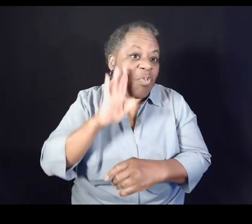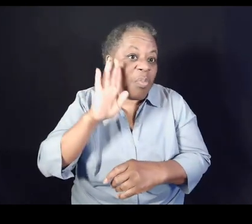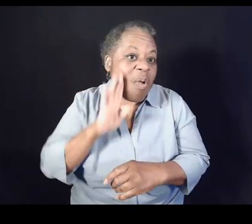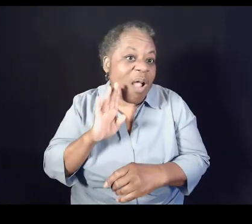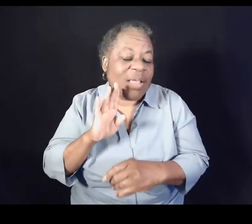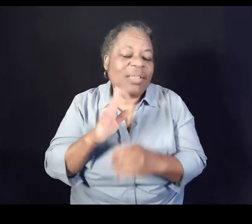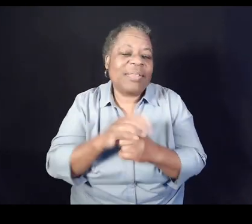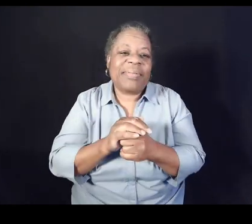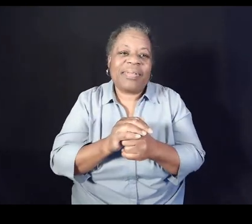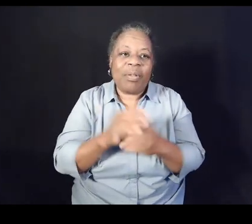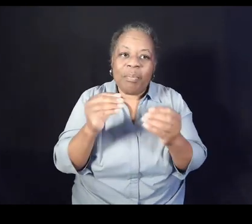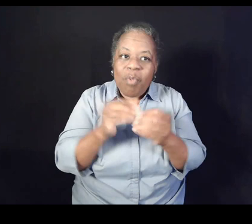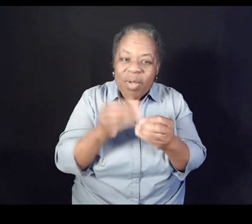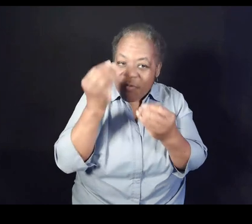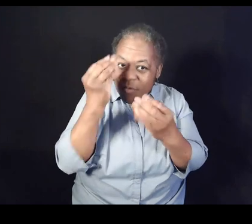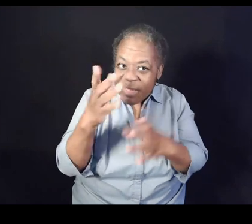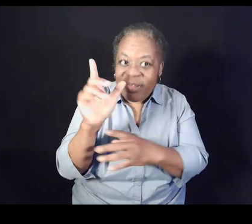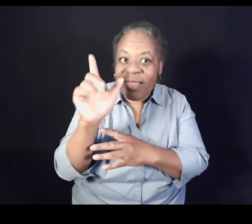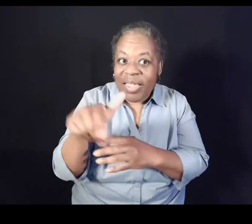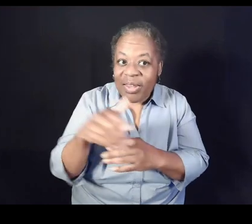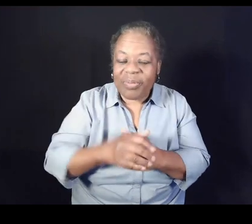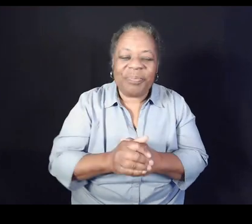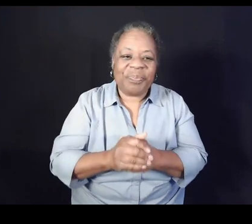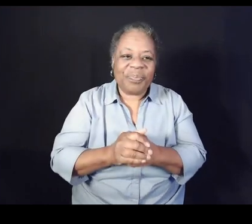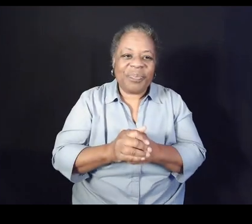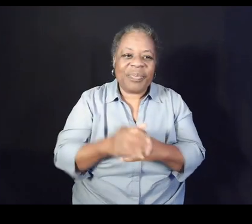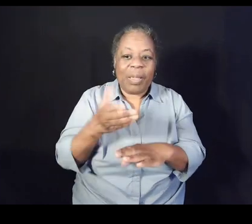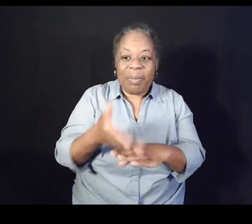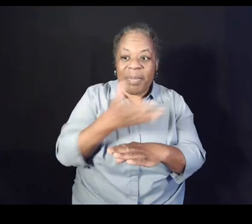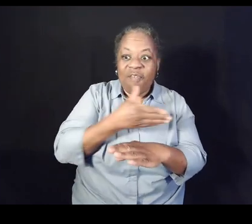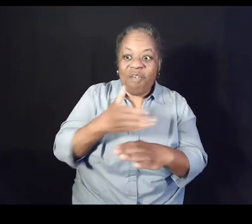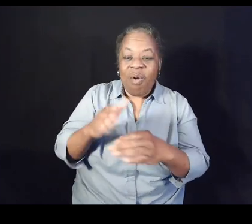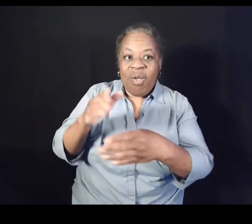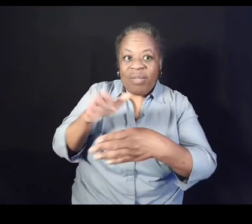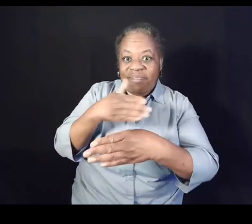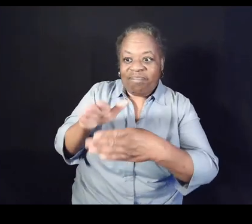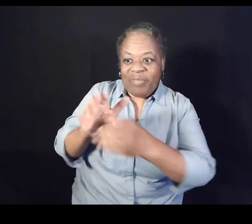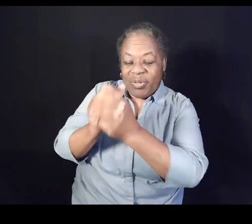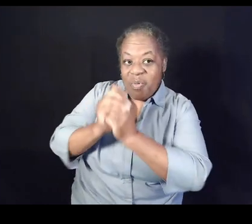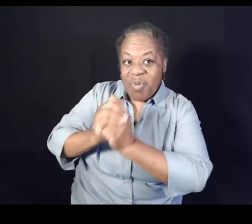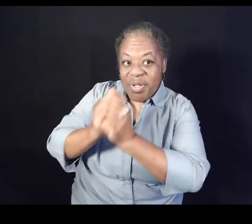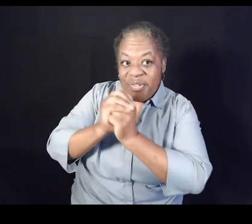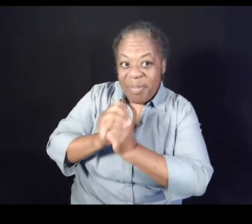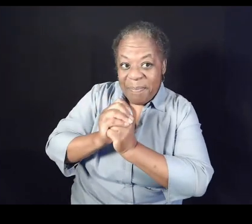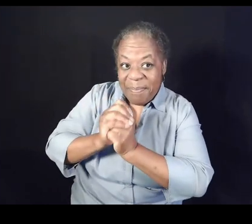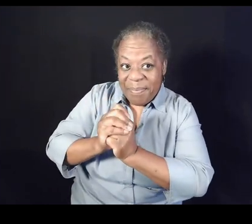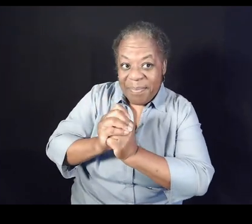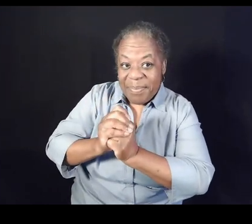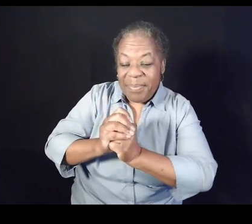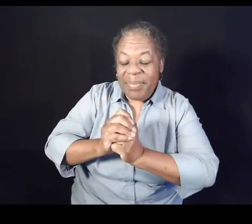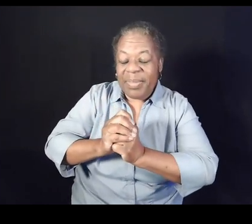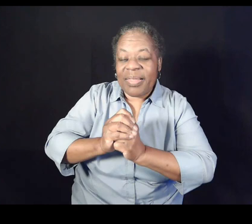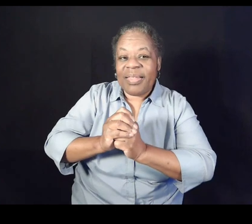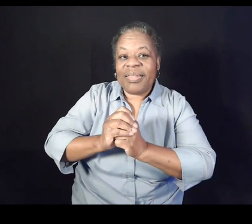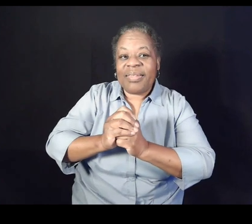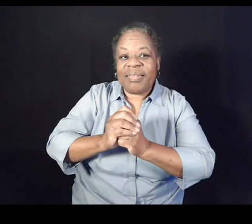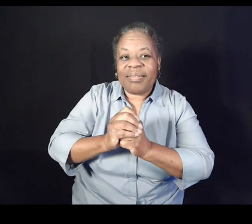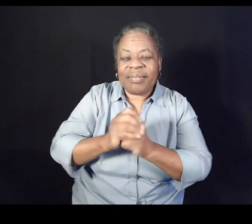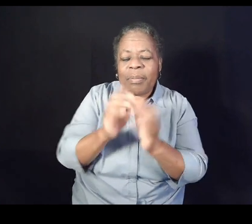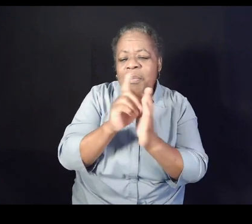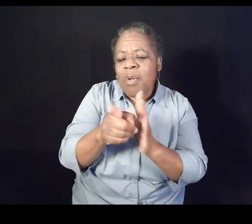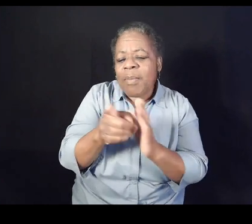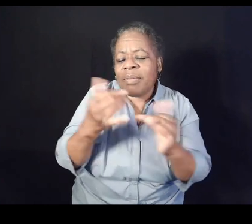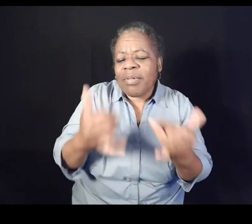more information about that. But before we go into a time of musical worship and start this new sermon series, let's take a moment to